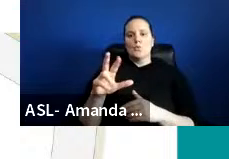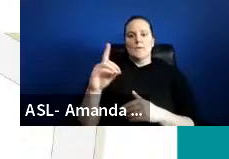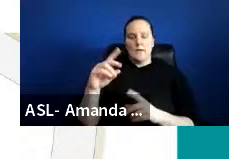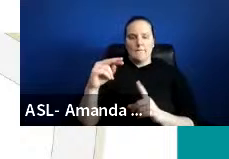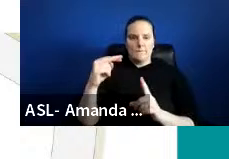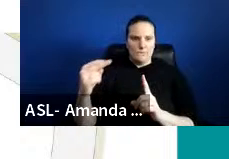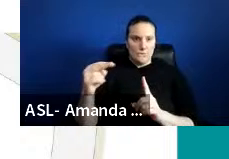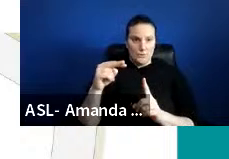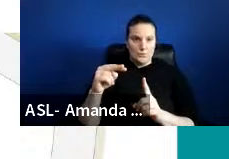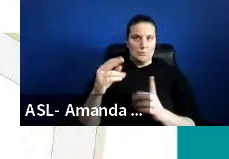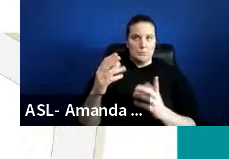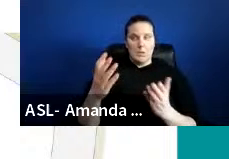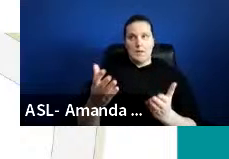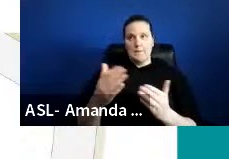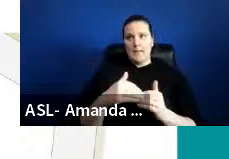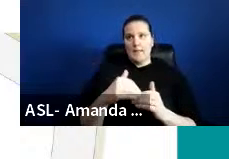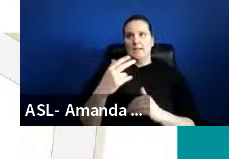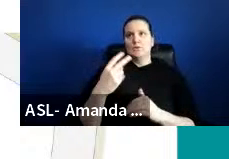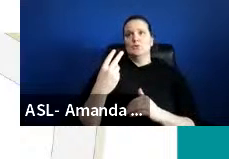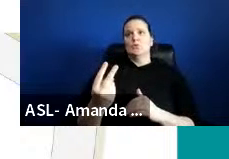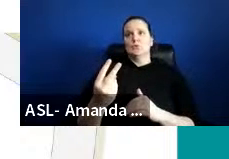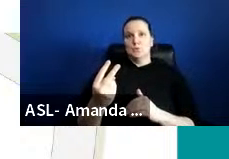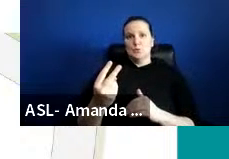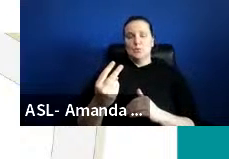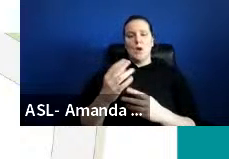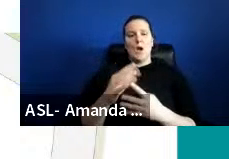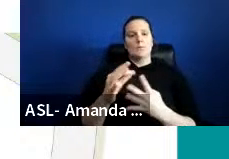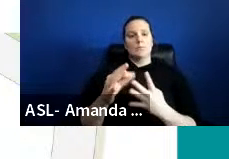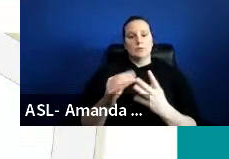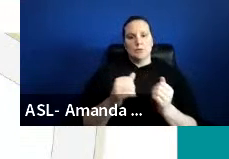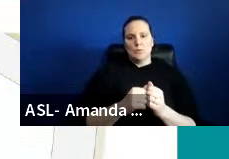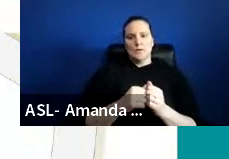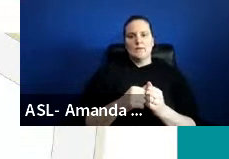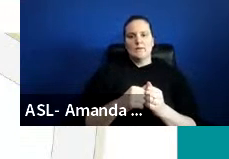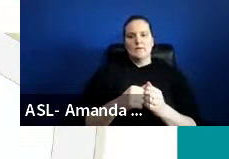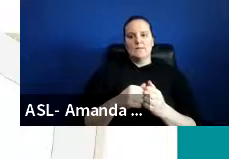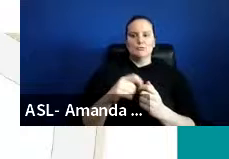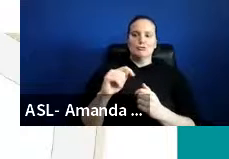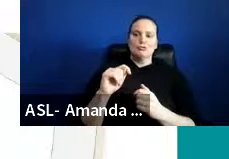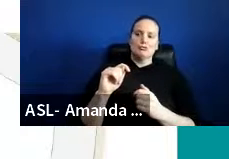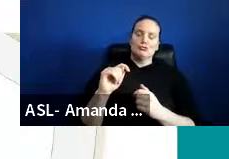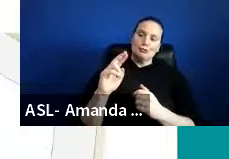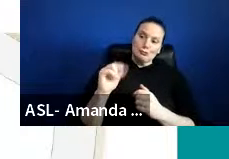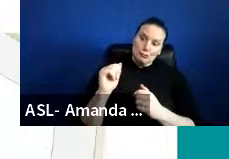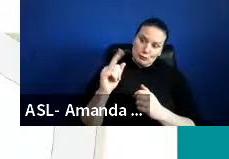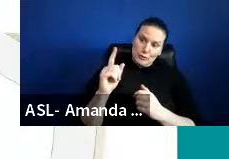views of at least two of the options with trade-offs and explaining